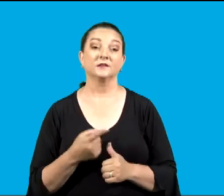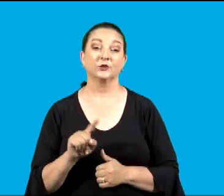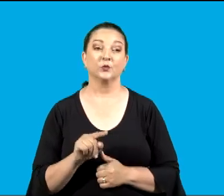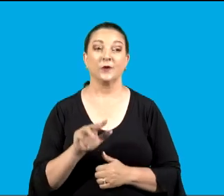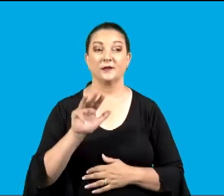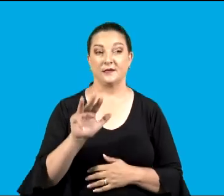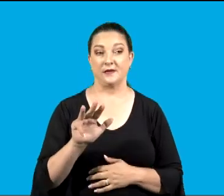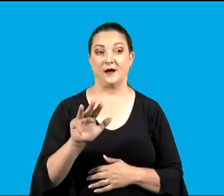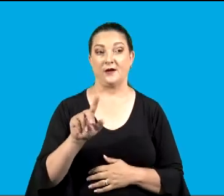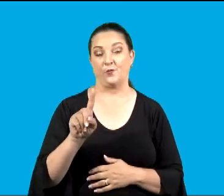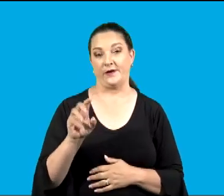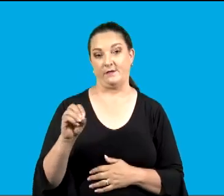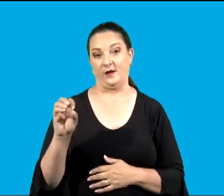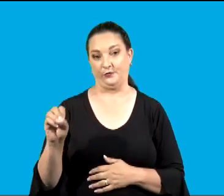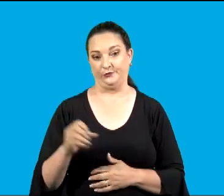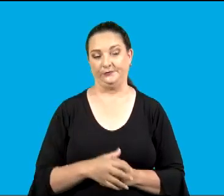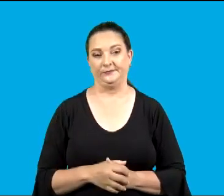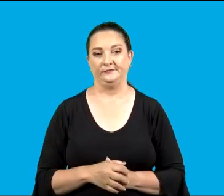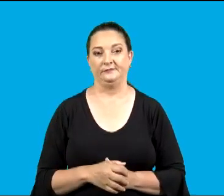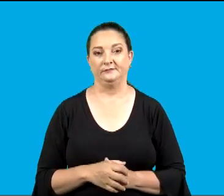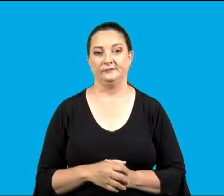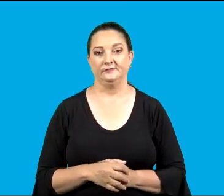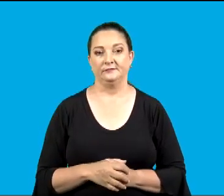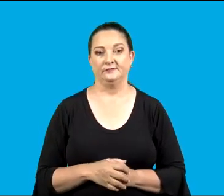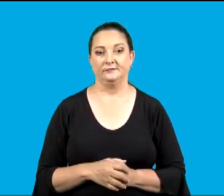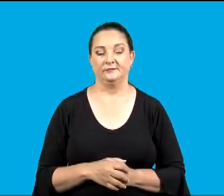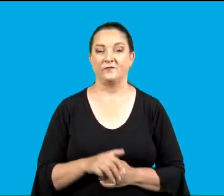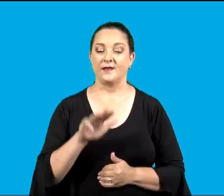That will give me 9,100.